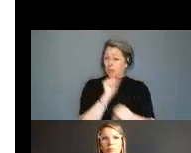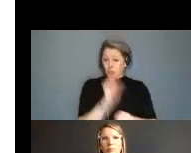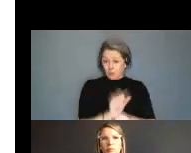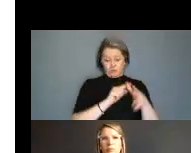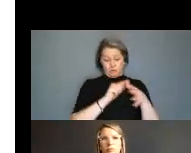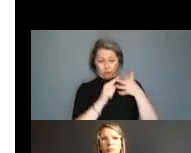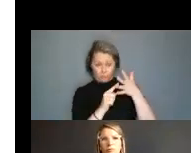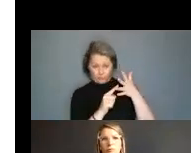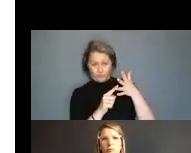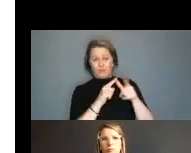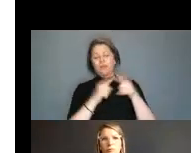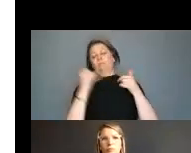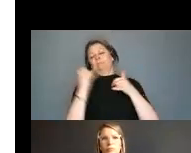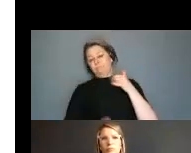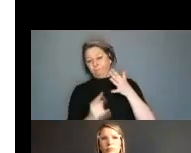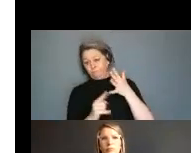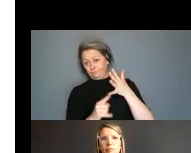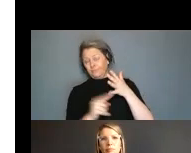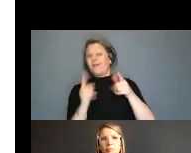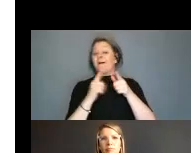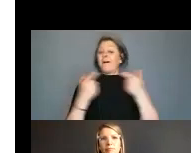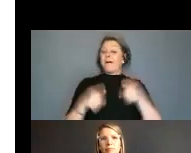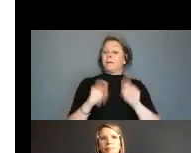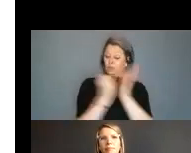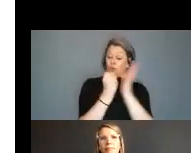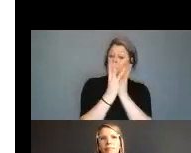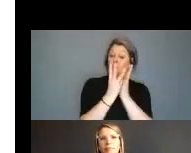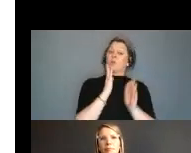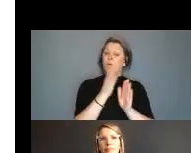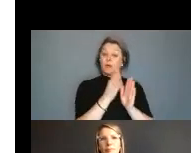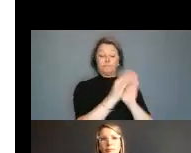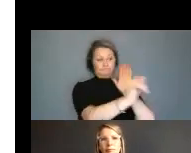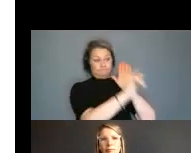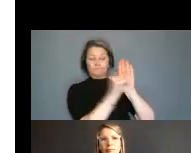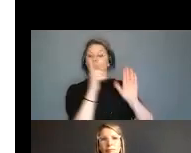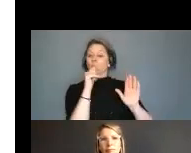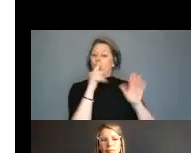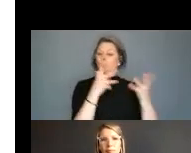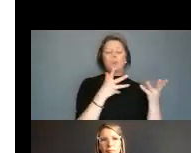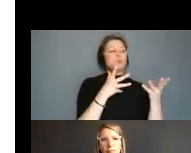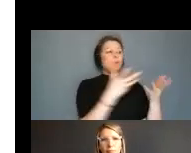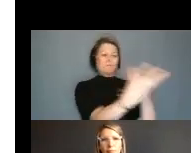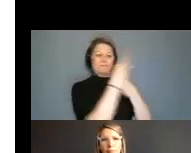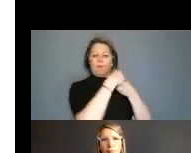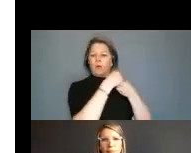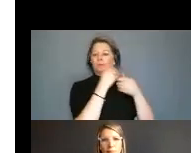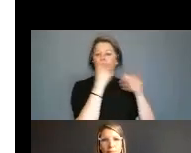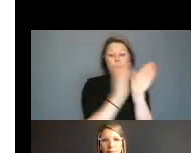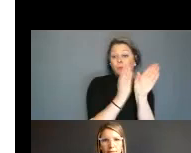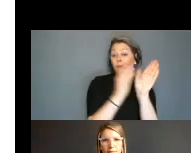The social worker then would identify the appropriate professions to include in the process, which again is dependent on that area of